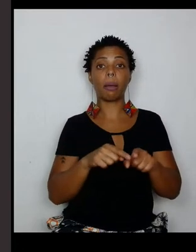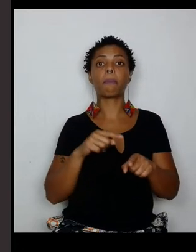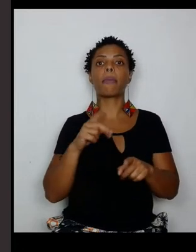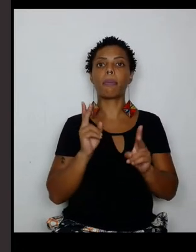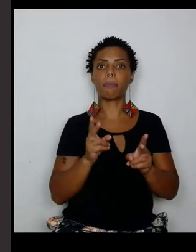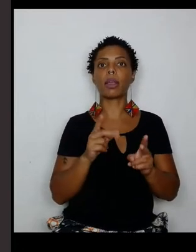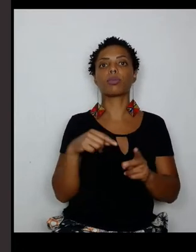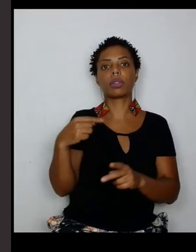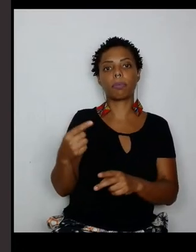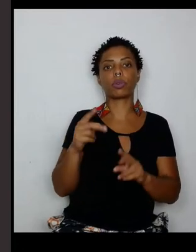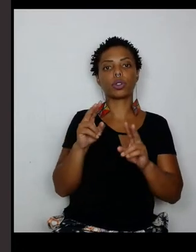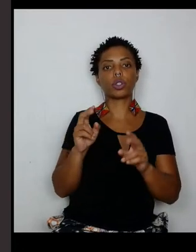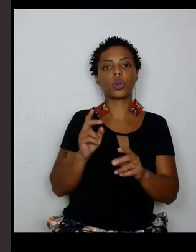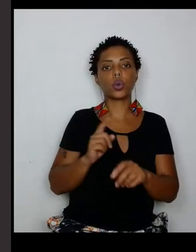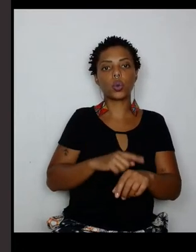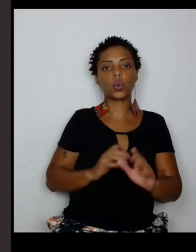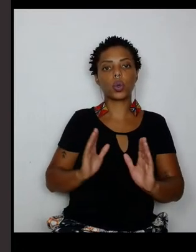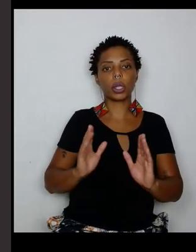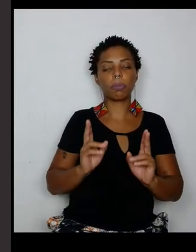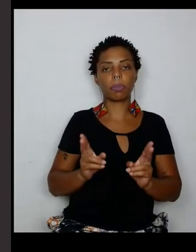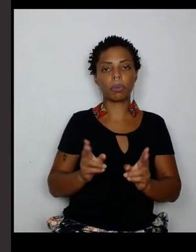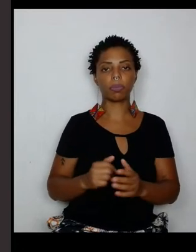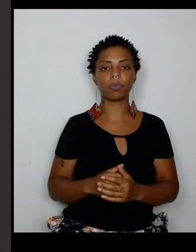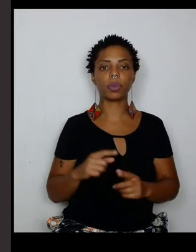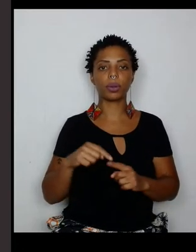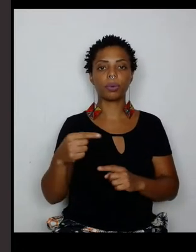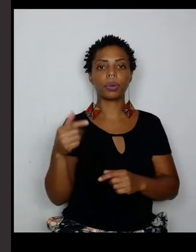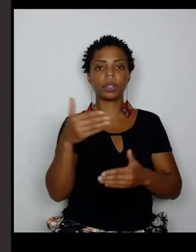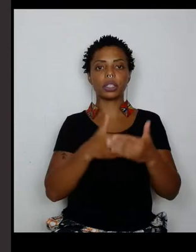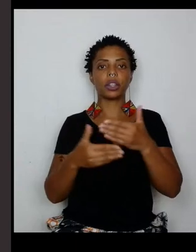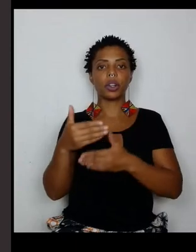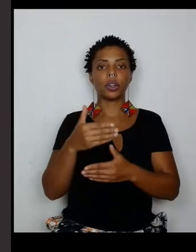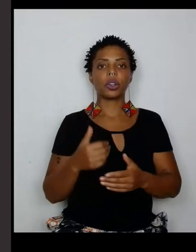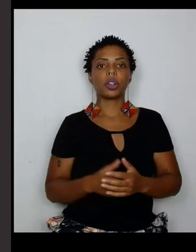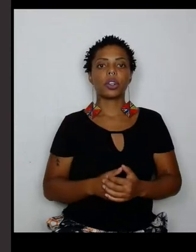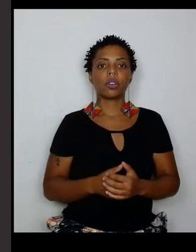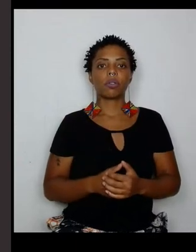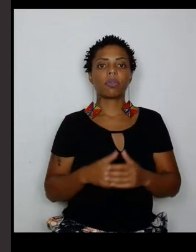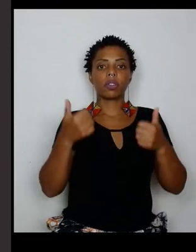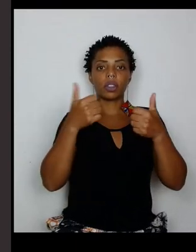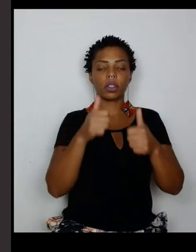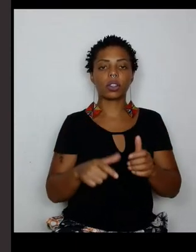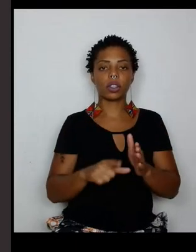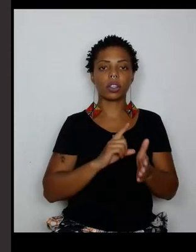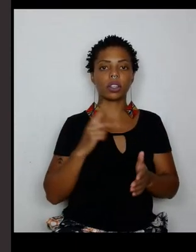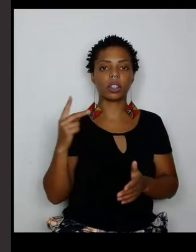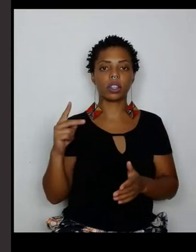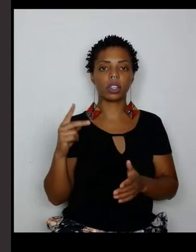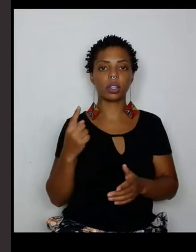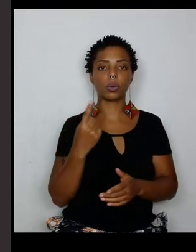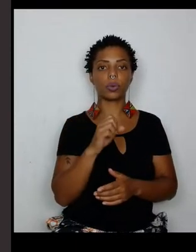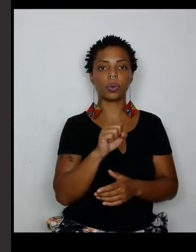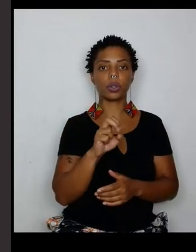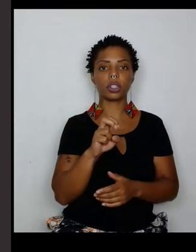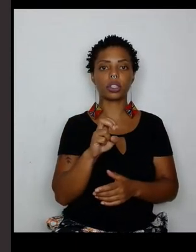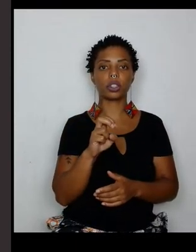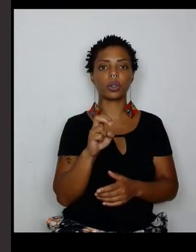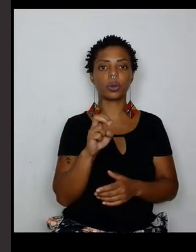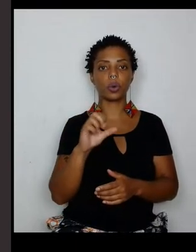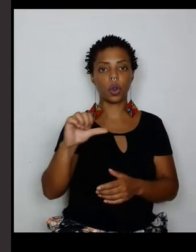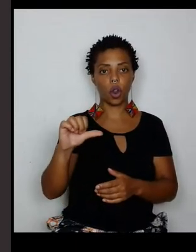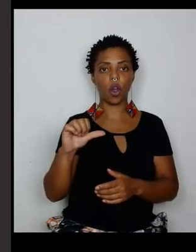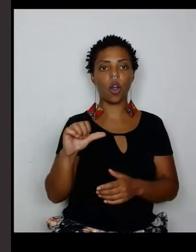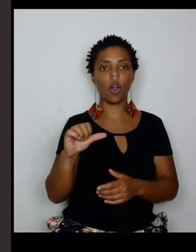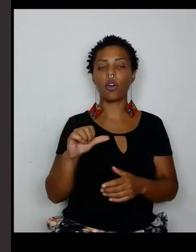earlier sculpture guerrilla carrying off a from 1859 was rejected by the jurors of the annual